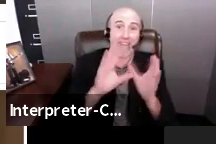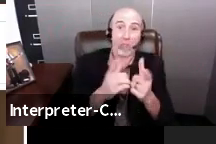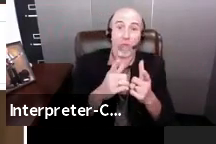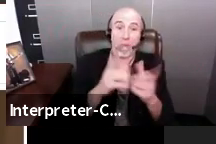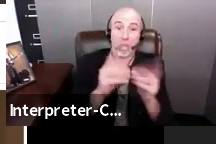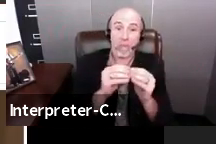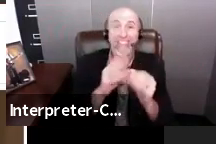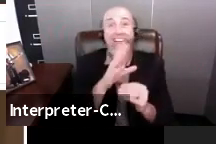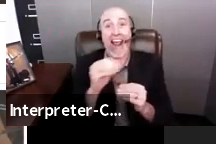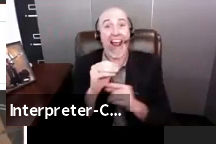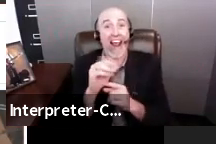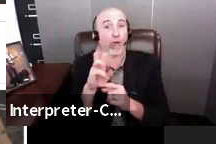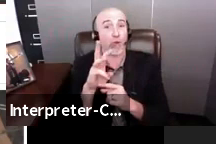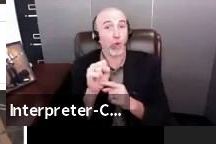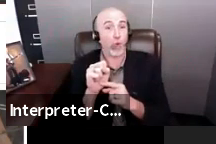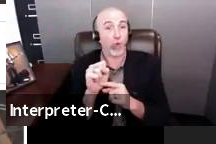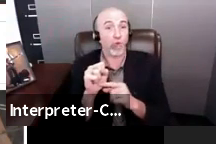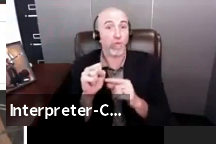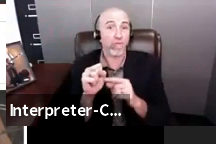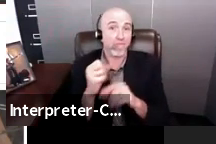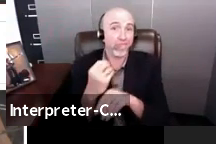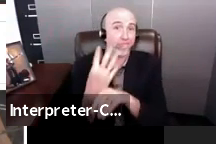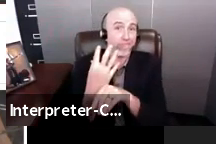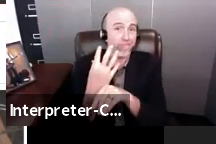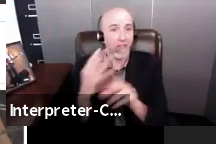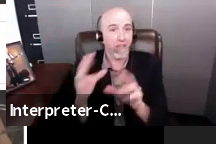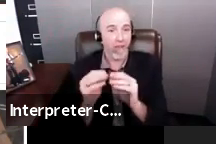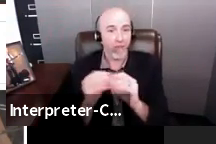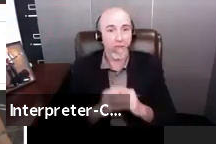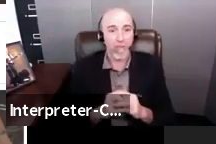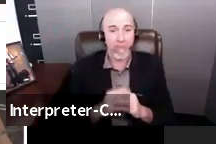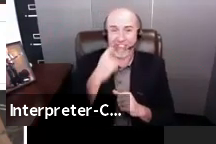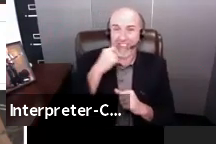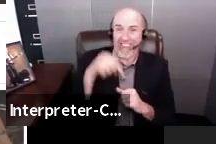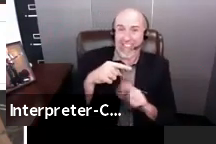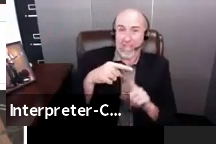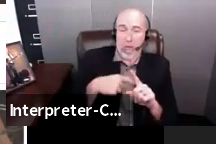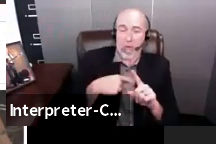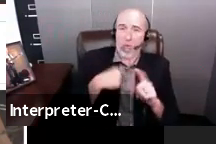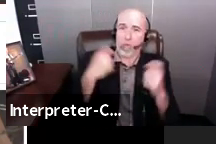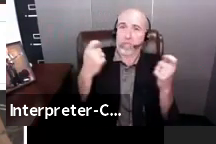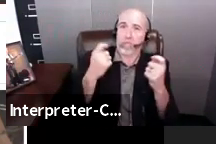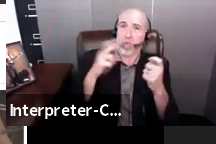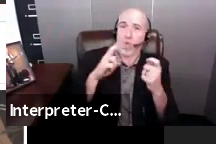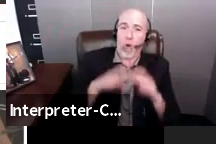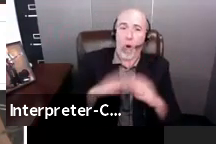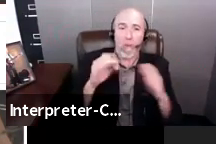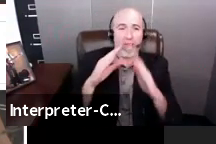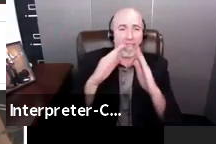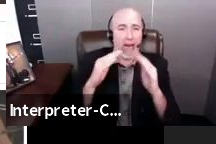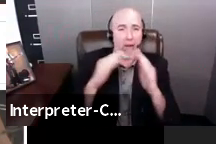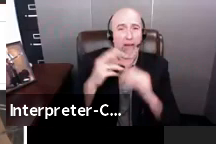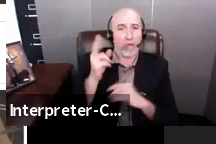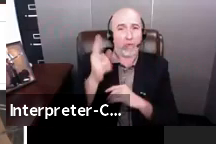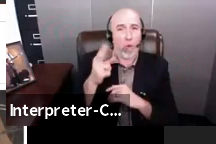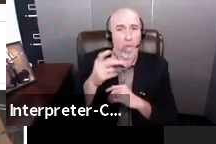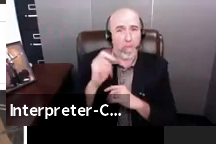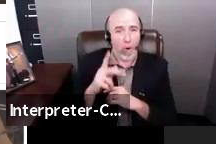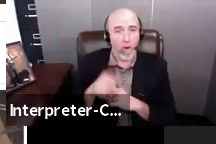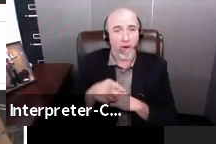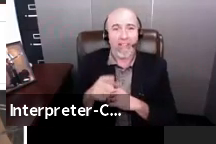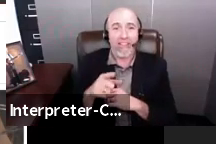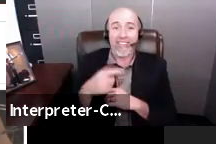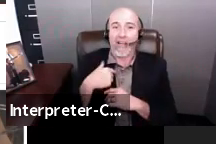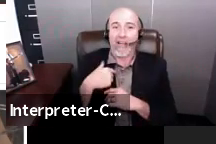conferences. Just this month, we celebrated the reopening of downtown's historic Mentor Park. It's home of a